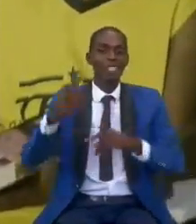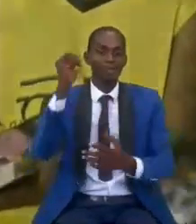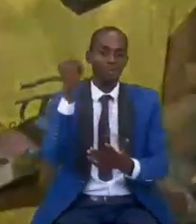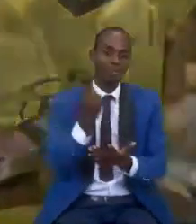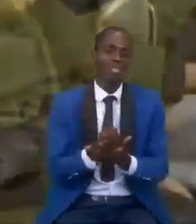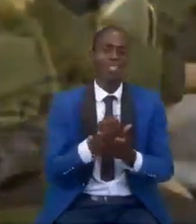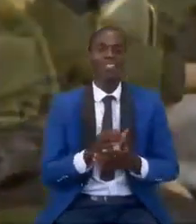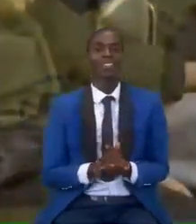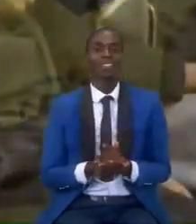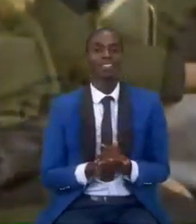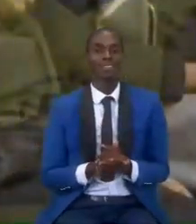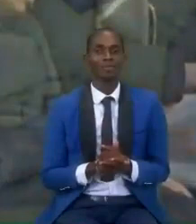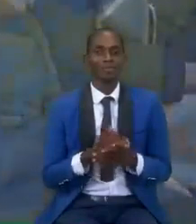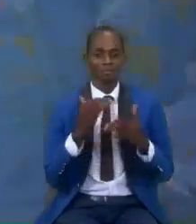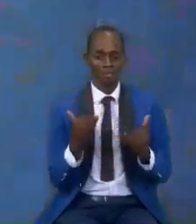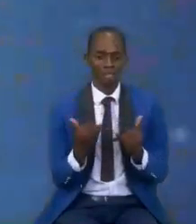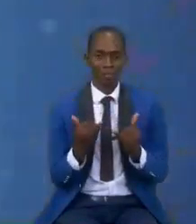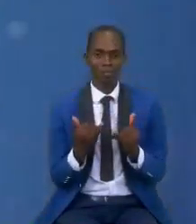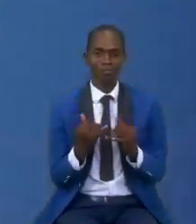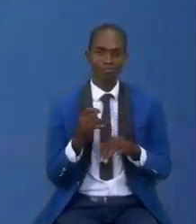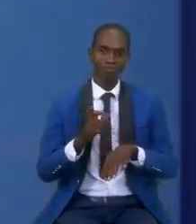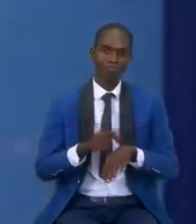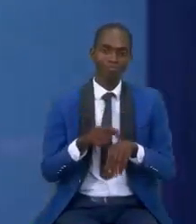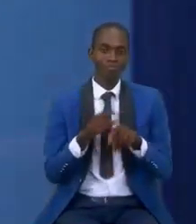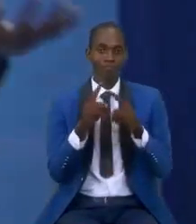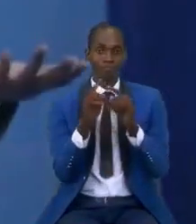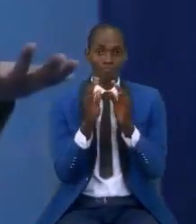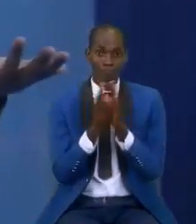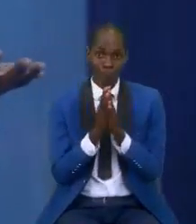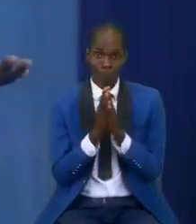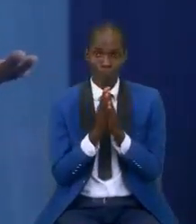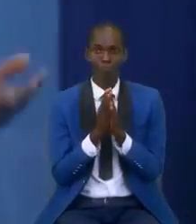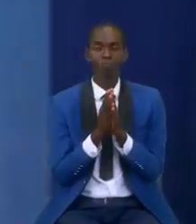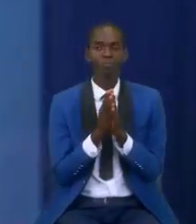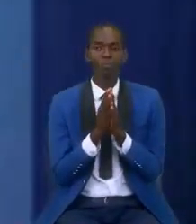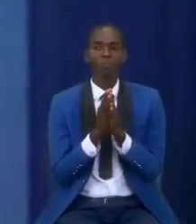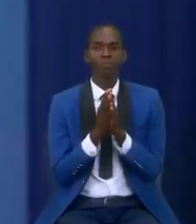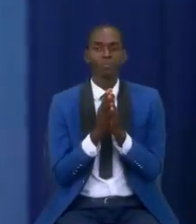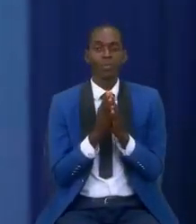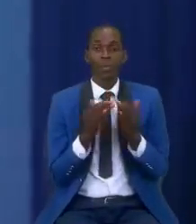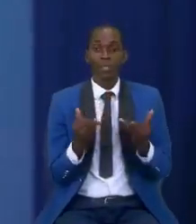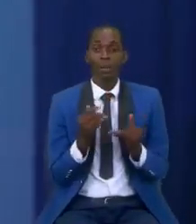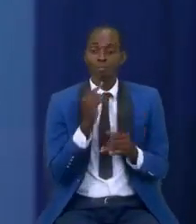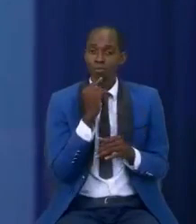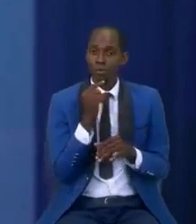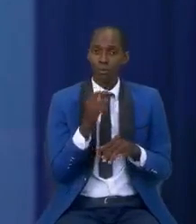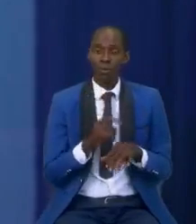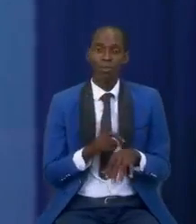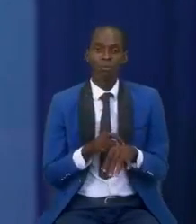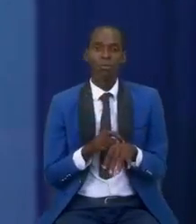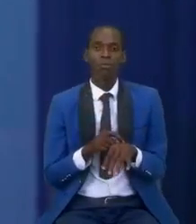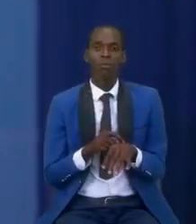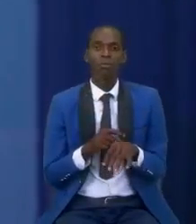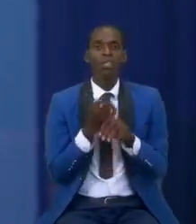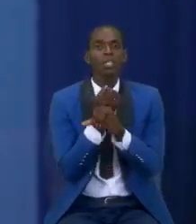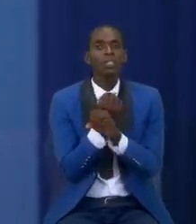Heads bowed and eyes closed. Salvation is not available for everyone. That means